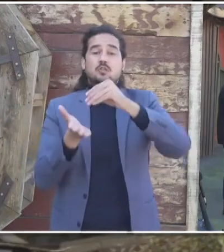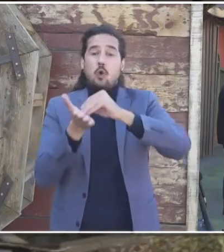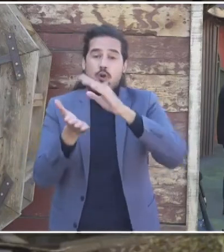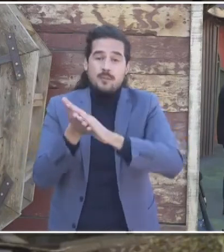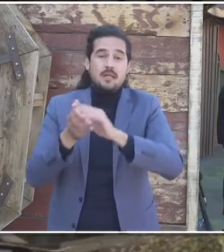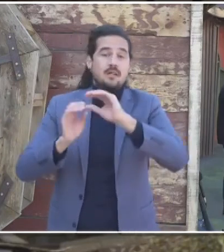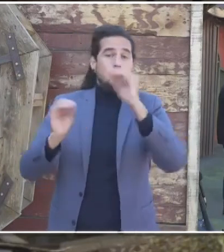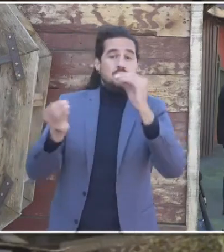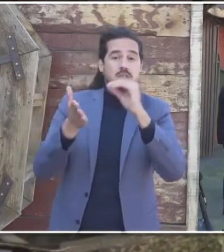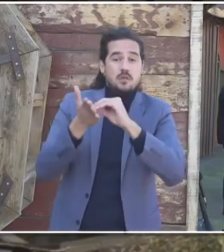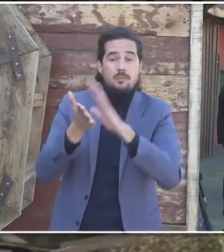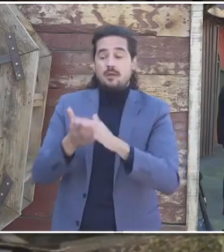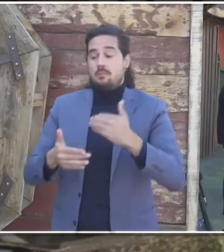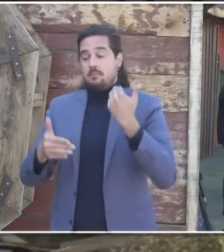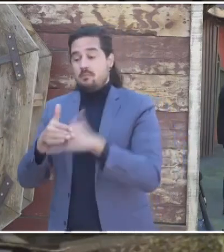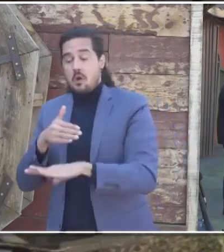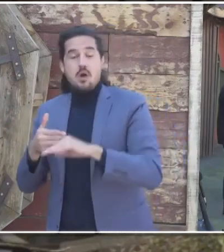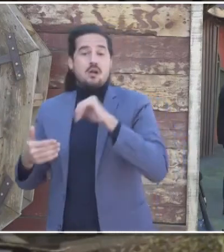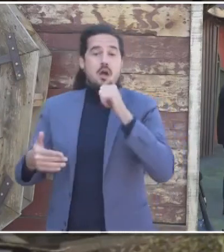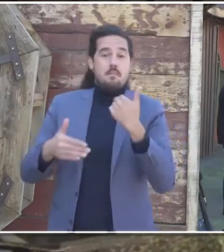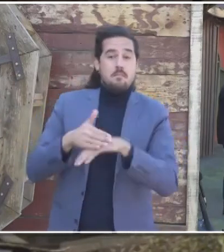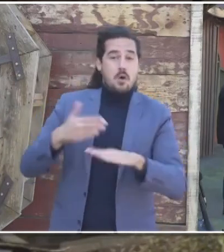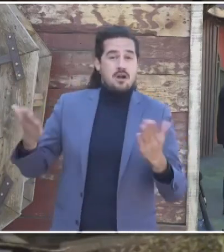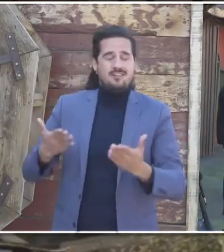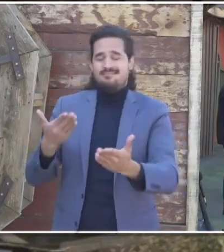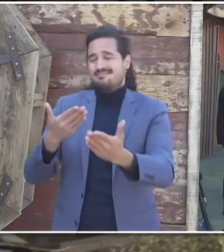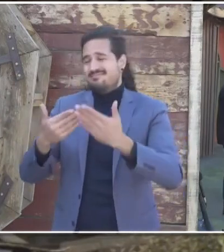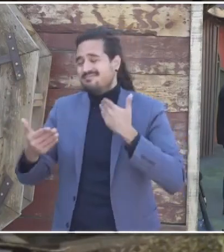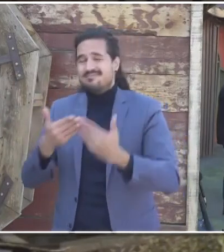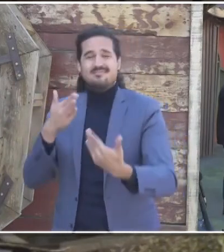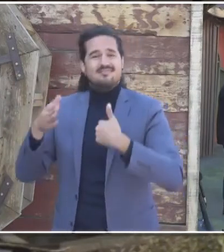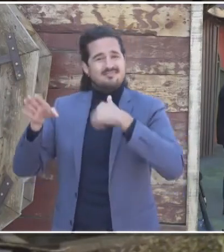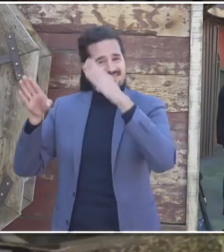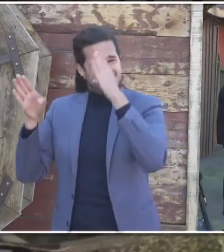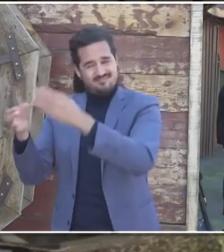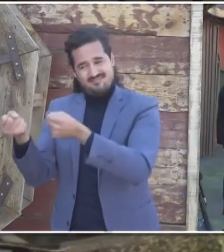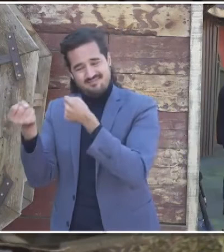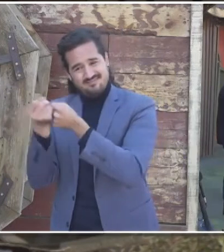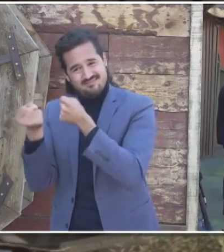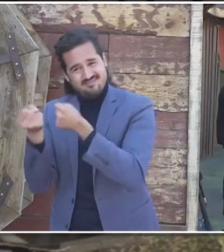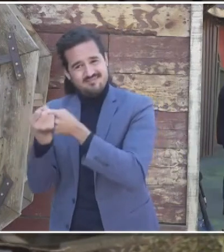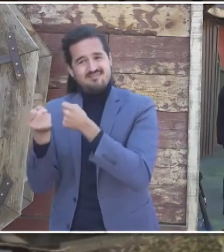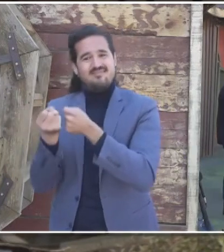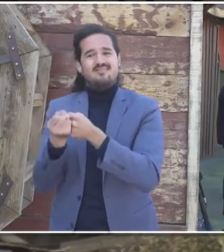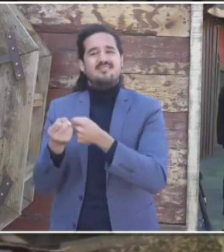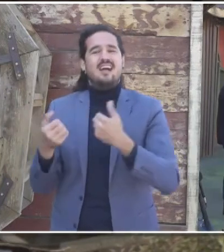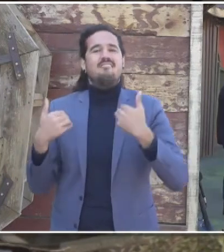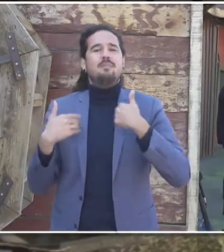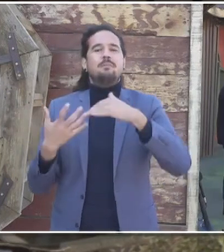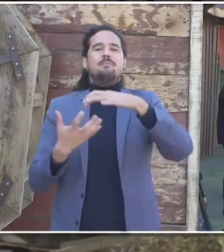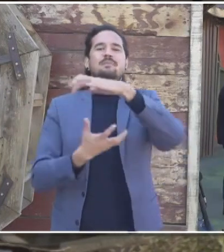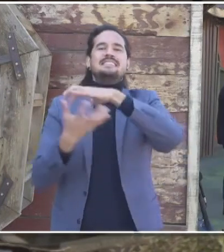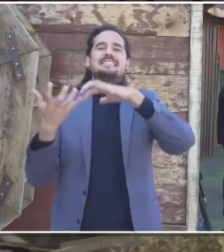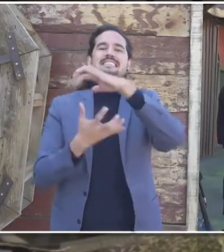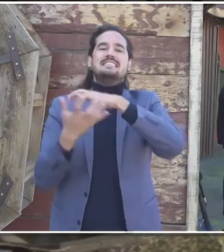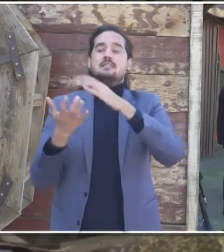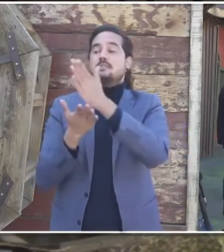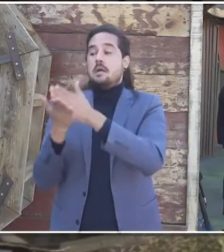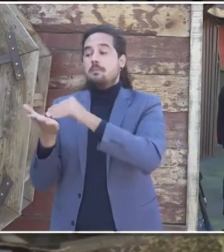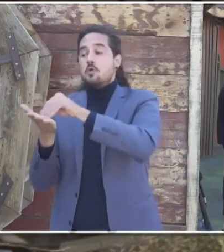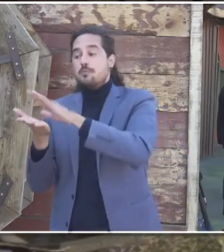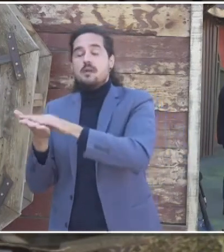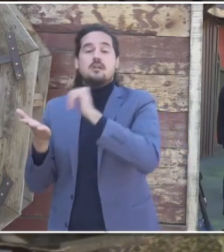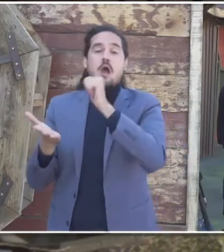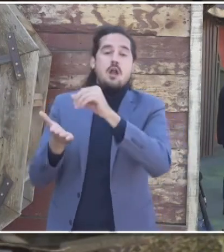support directly to folks. But with so many people in mixed status families, I was very proud to support those workers and will continue